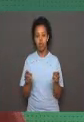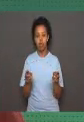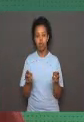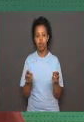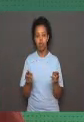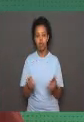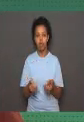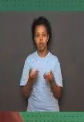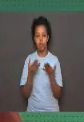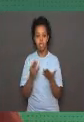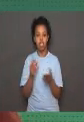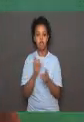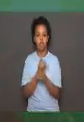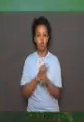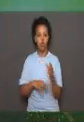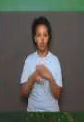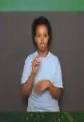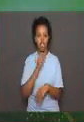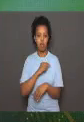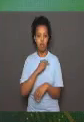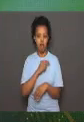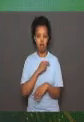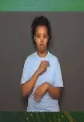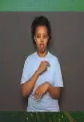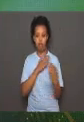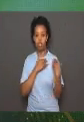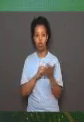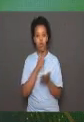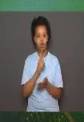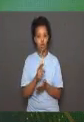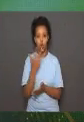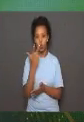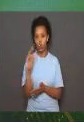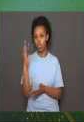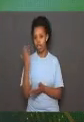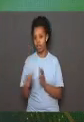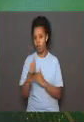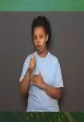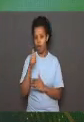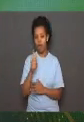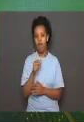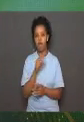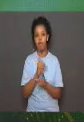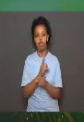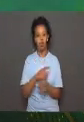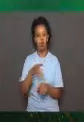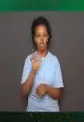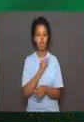of innate behavior. There are three main types of innate